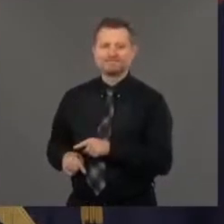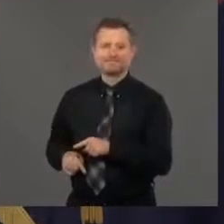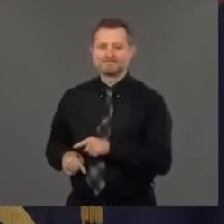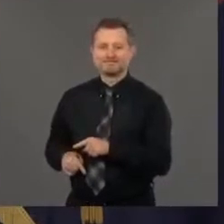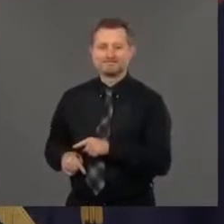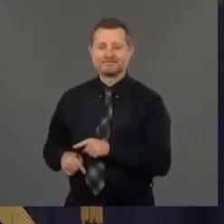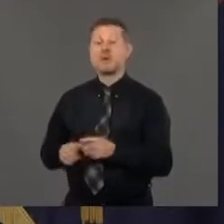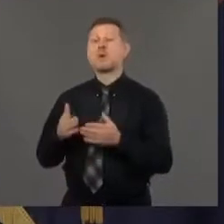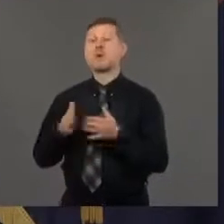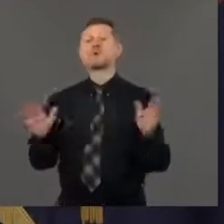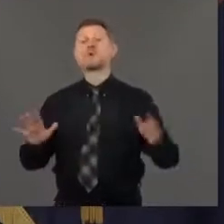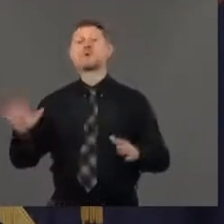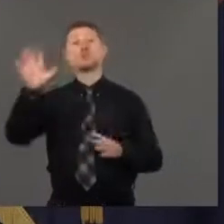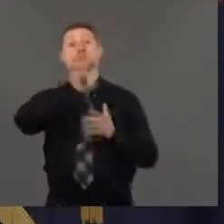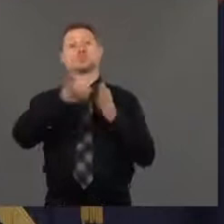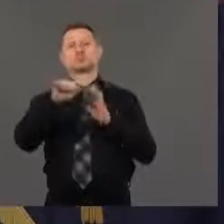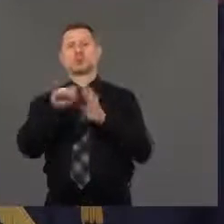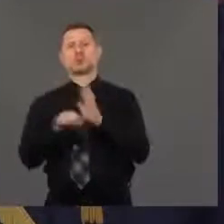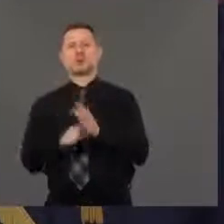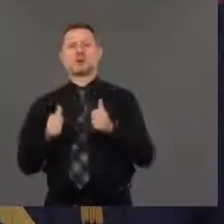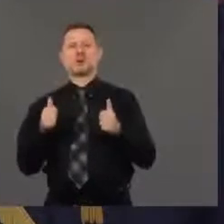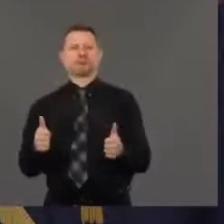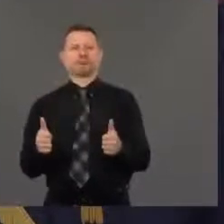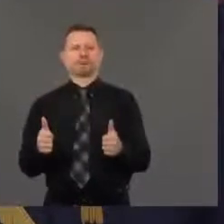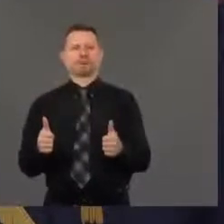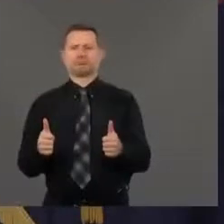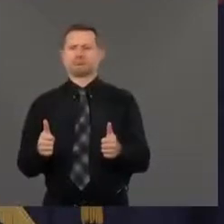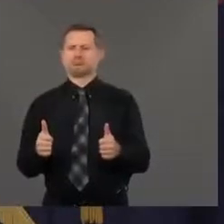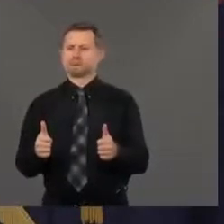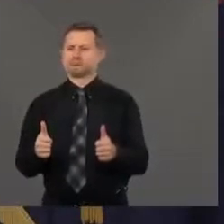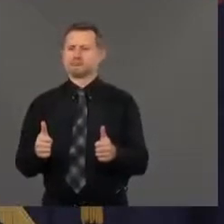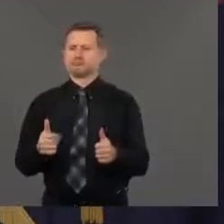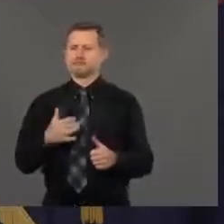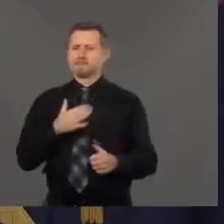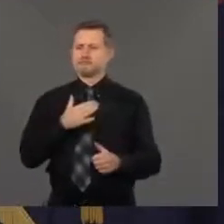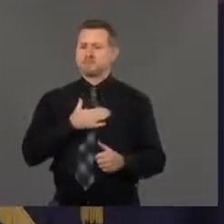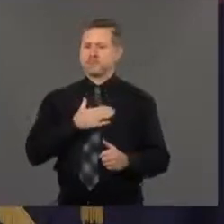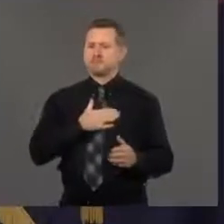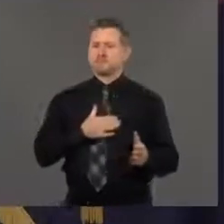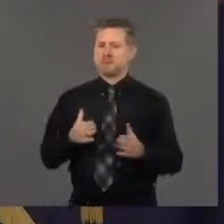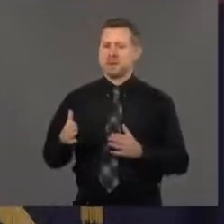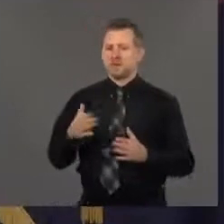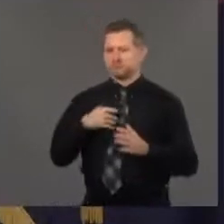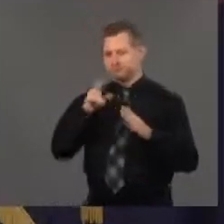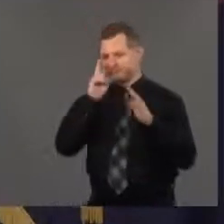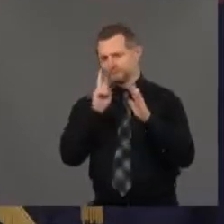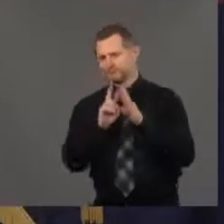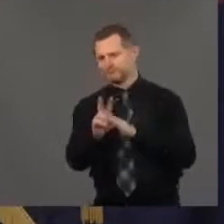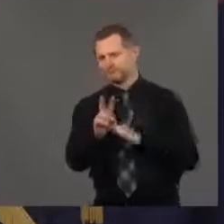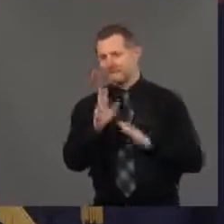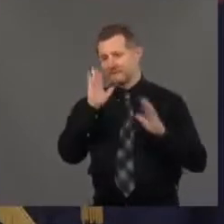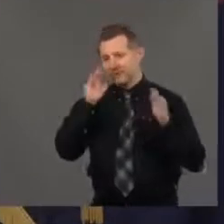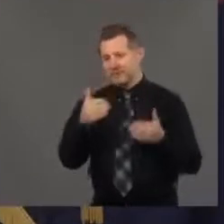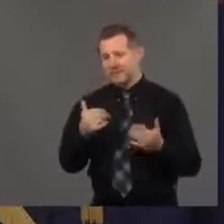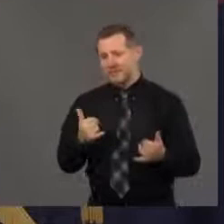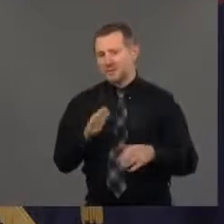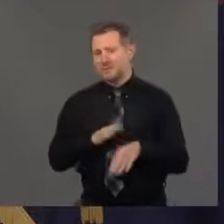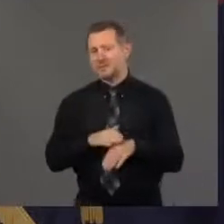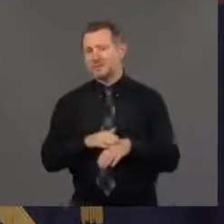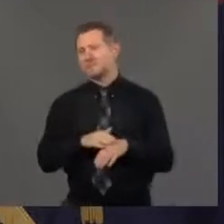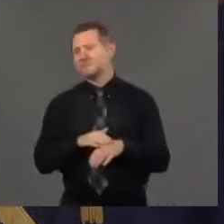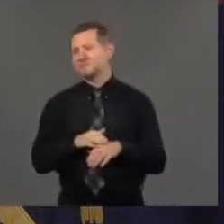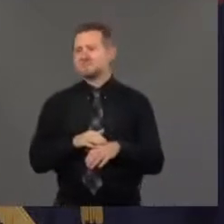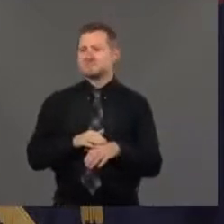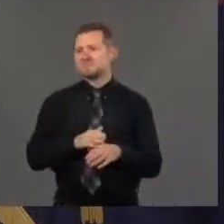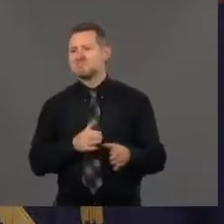news. I want to look ahead. You know, if it was just today, I'd say great,